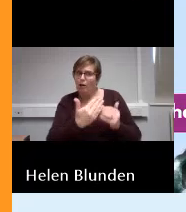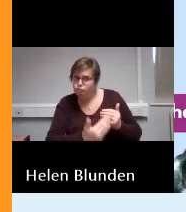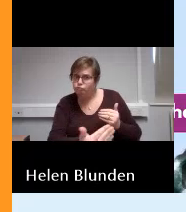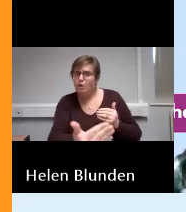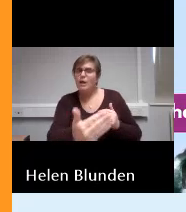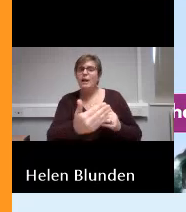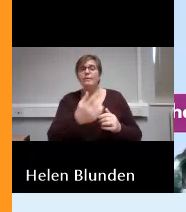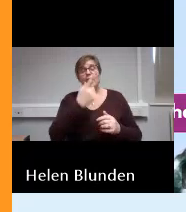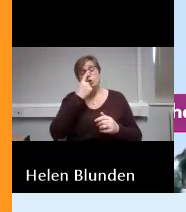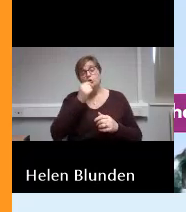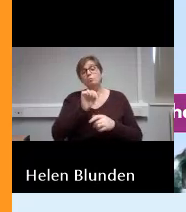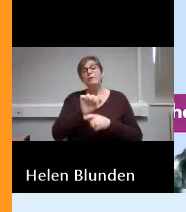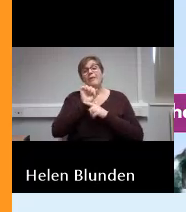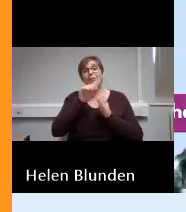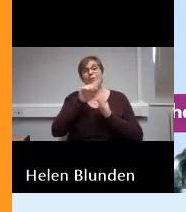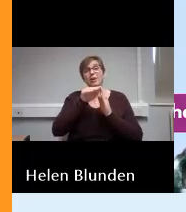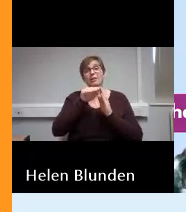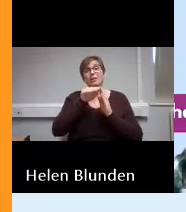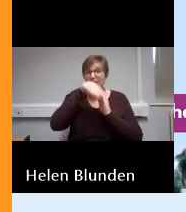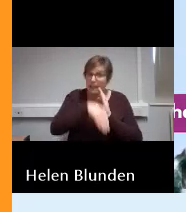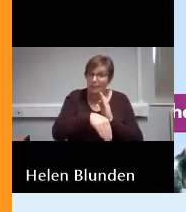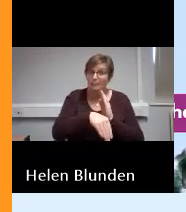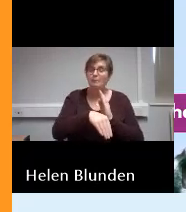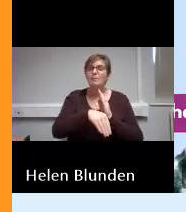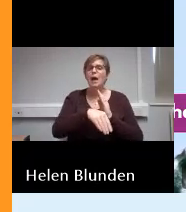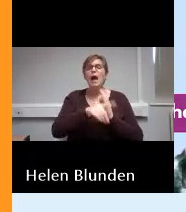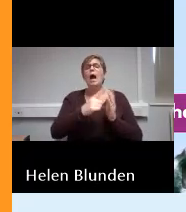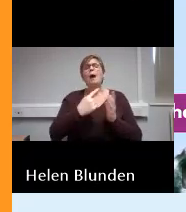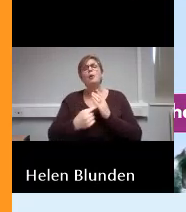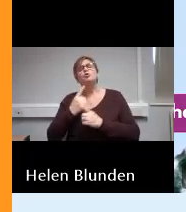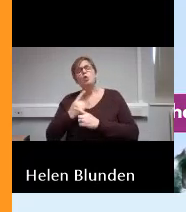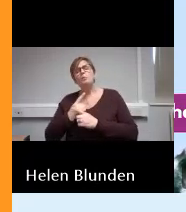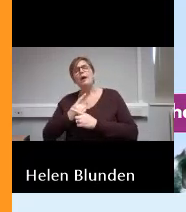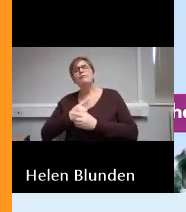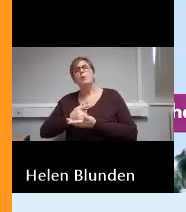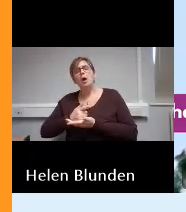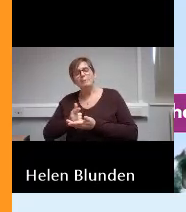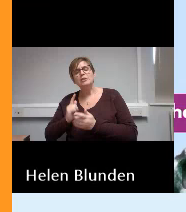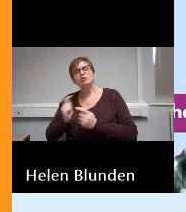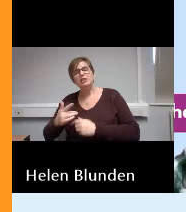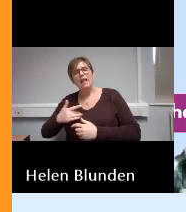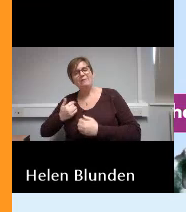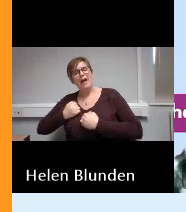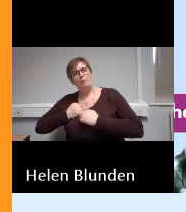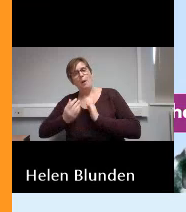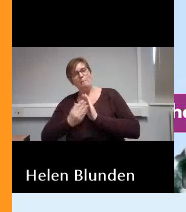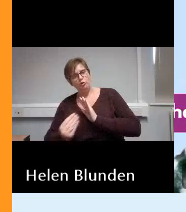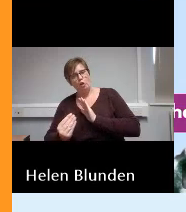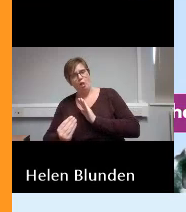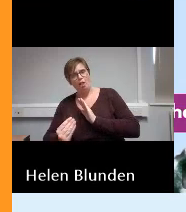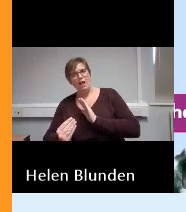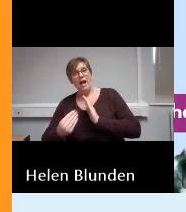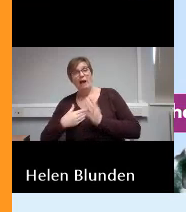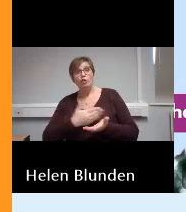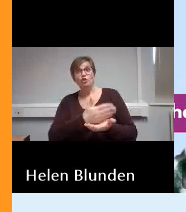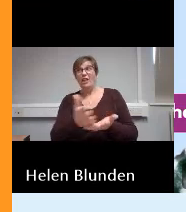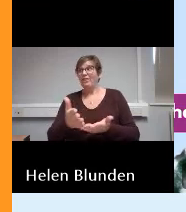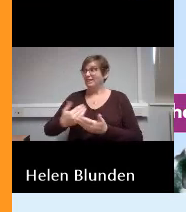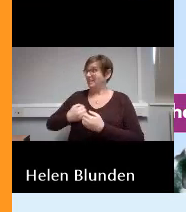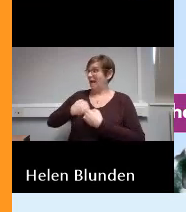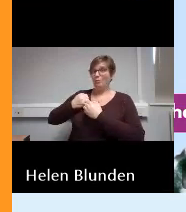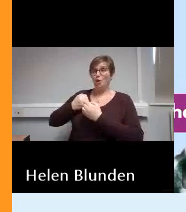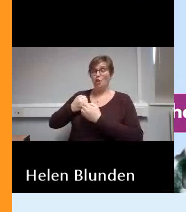of prevent a dip within that community. And I'm only talking from the Compass Changing Lives model here, and I've not shared that with anyone in my service because